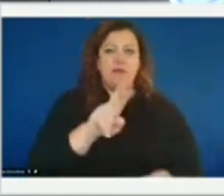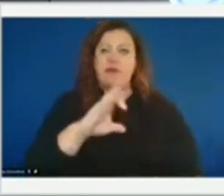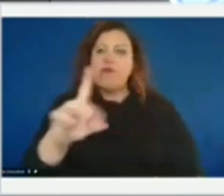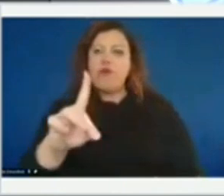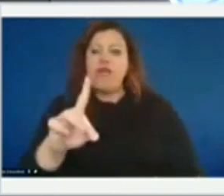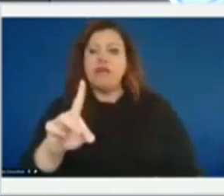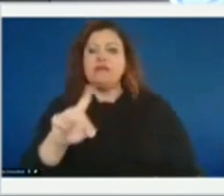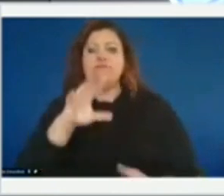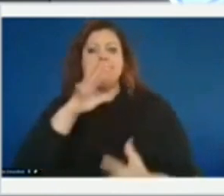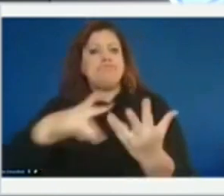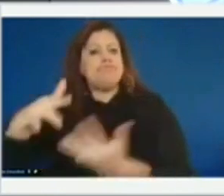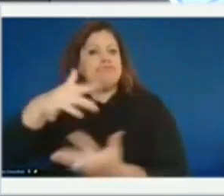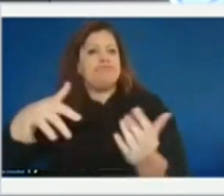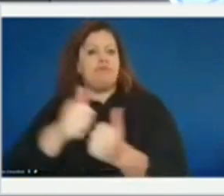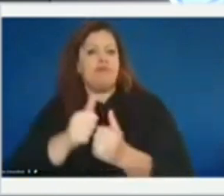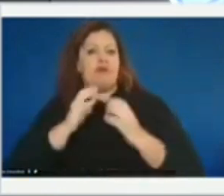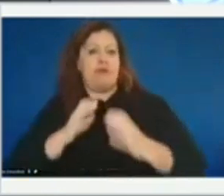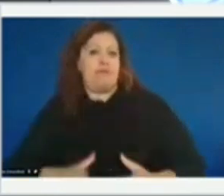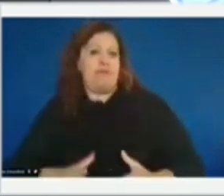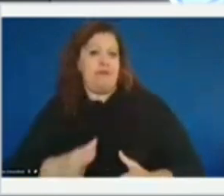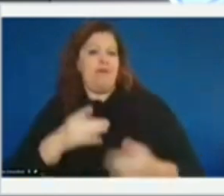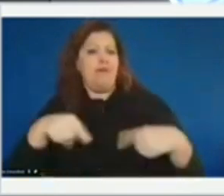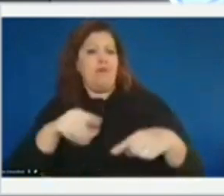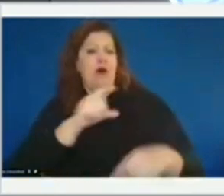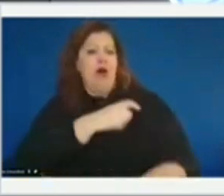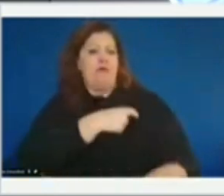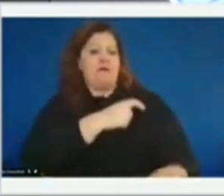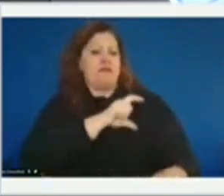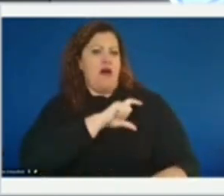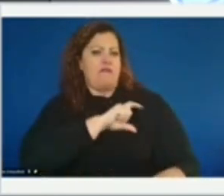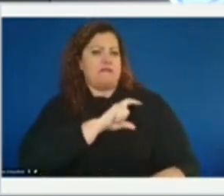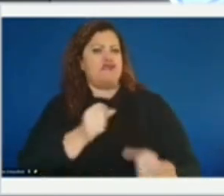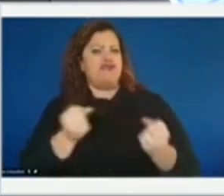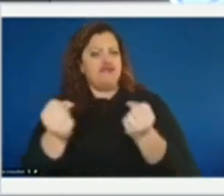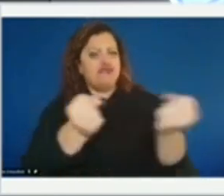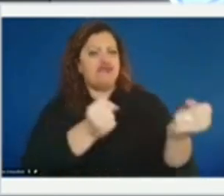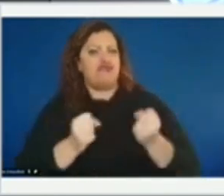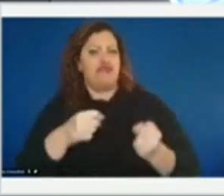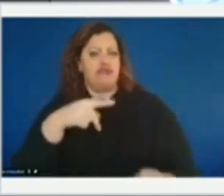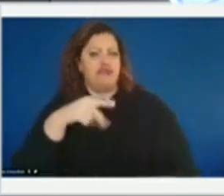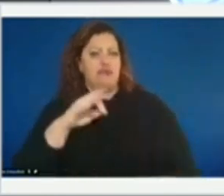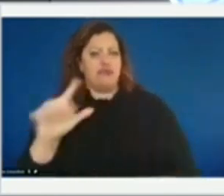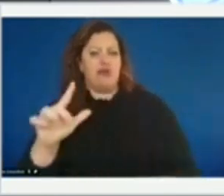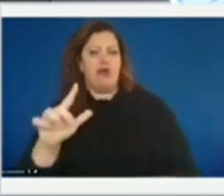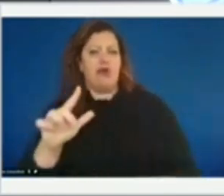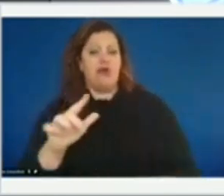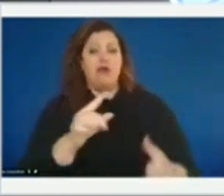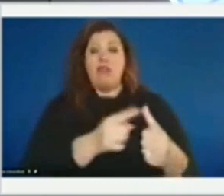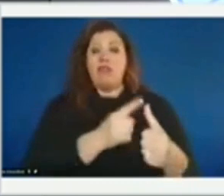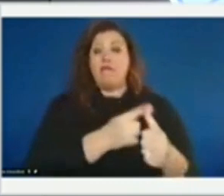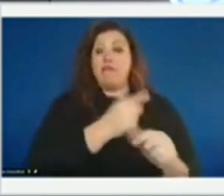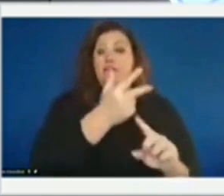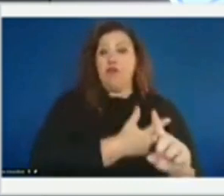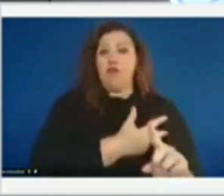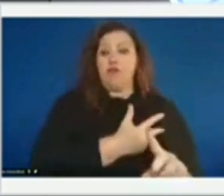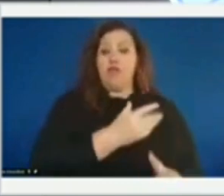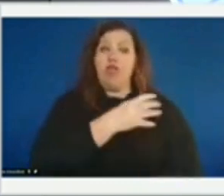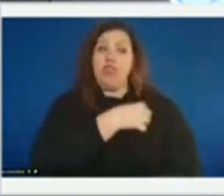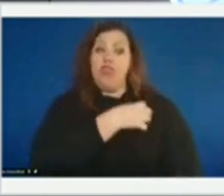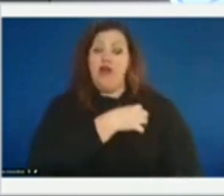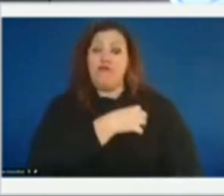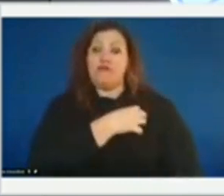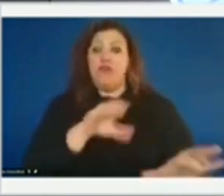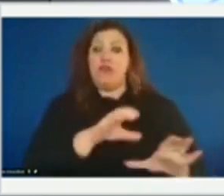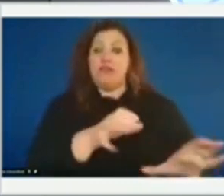citizens while officers are on patrol. And we'll talk a little bit more about that. But in the first quarter, our officer activities are up 8%.